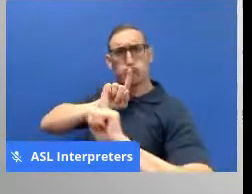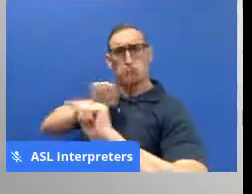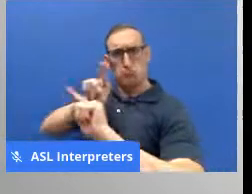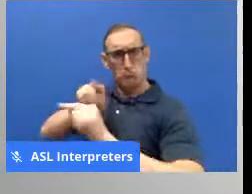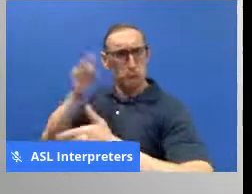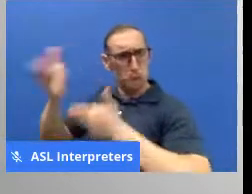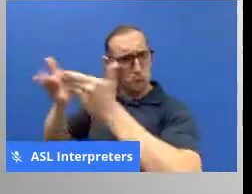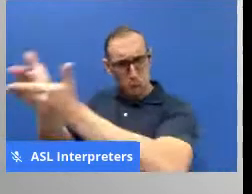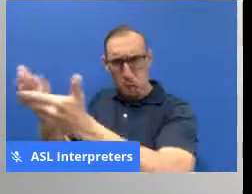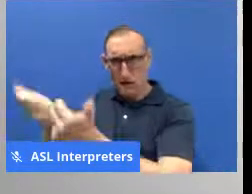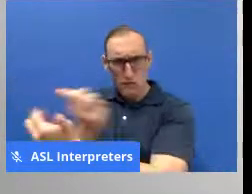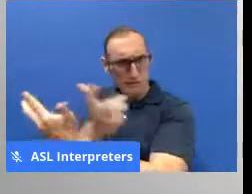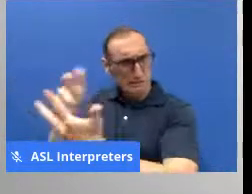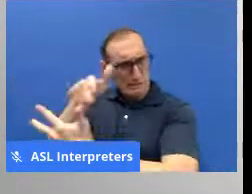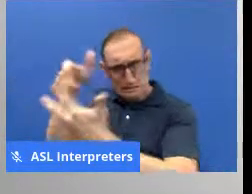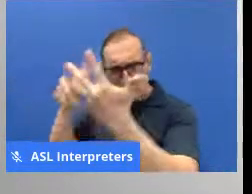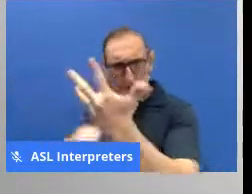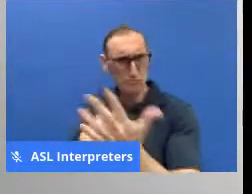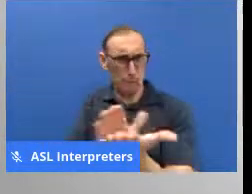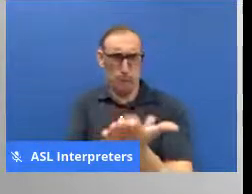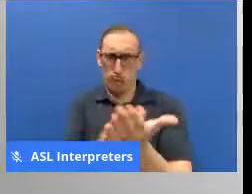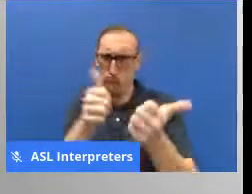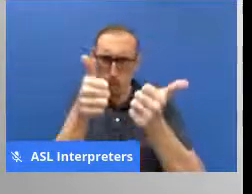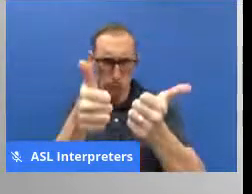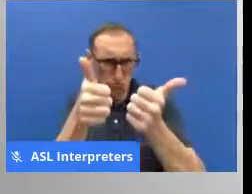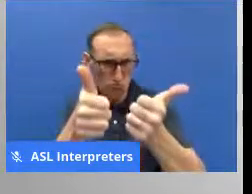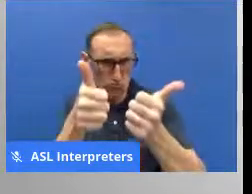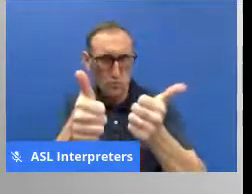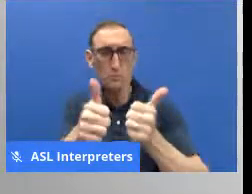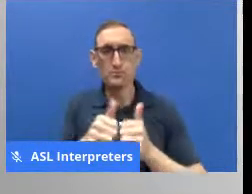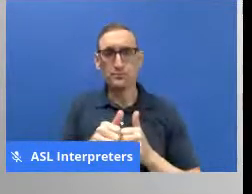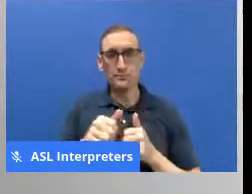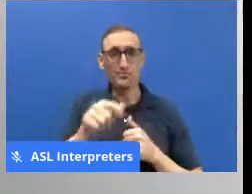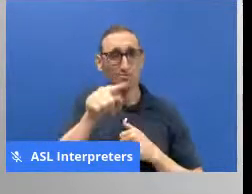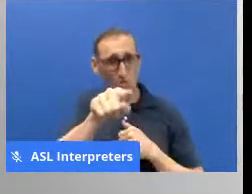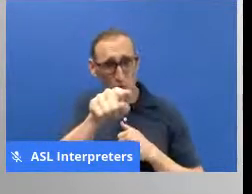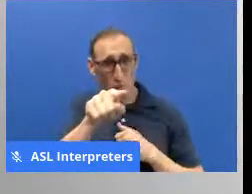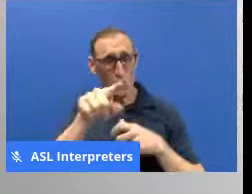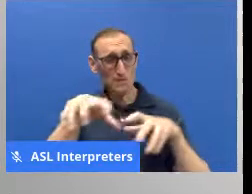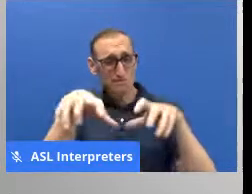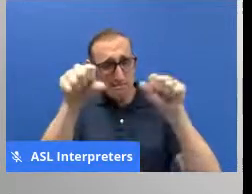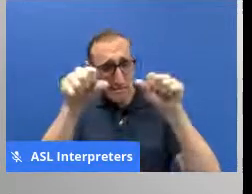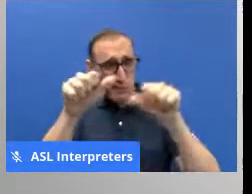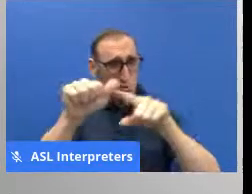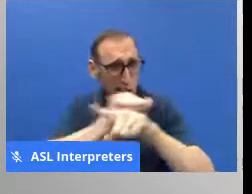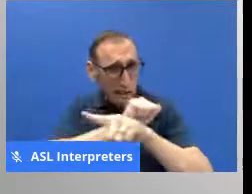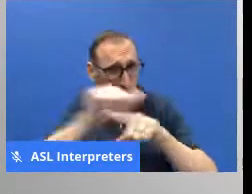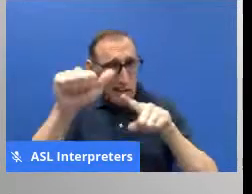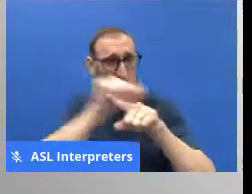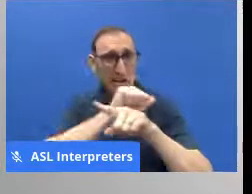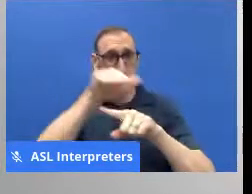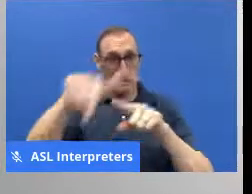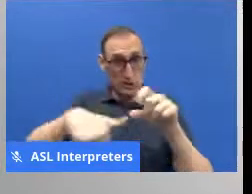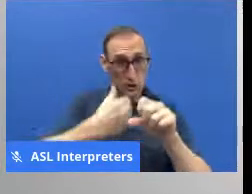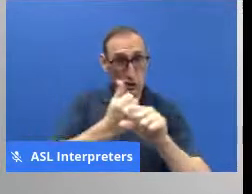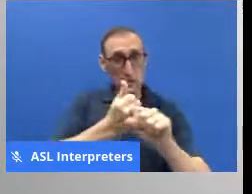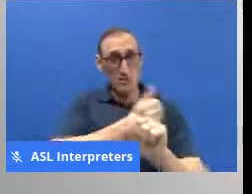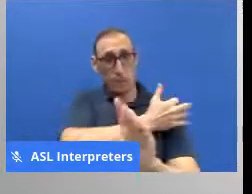in the report as well. You know, if you think about the training that you've done, you reflect on what you've learned throughout the year.